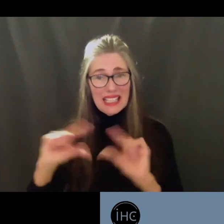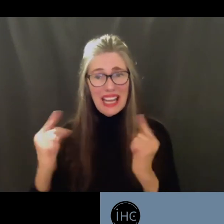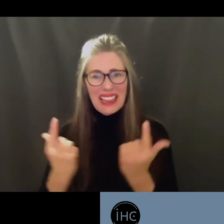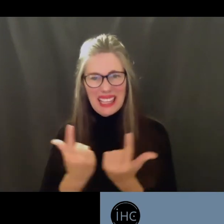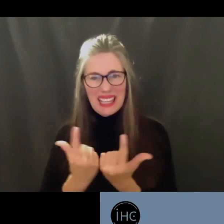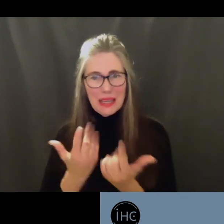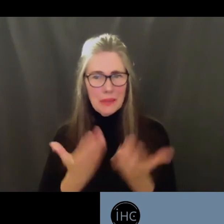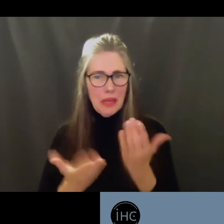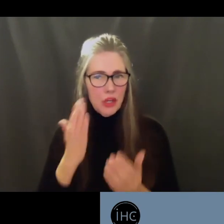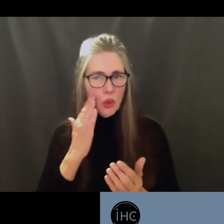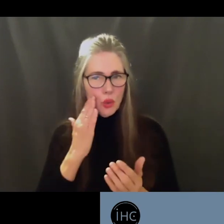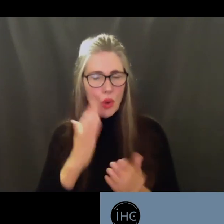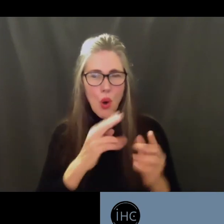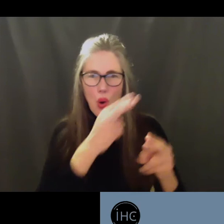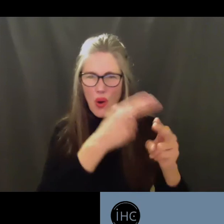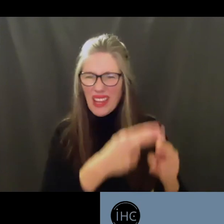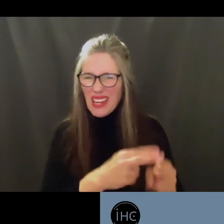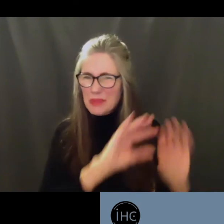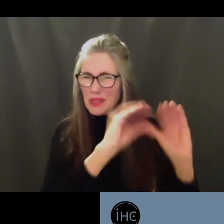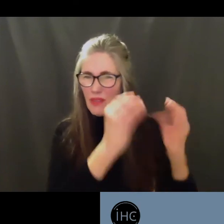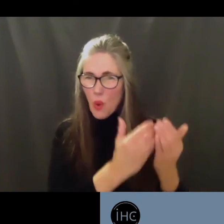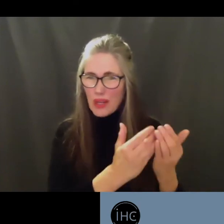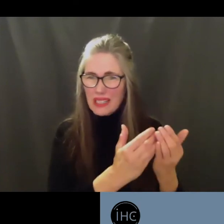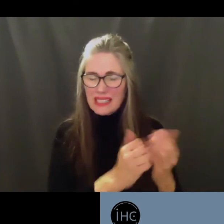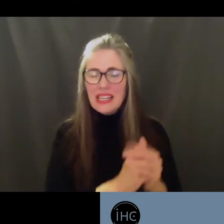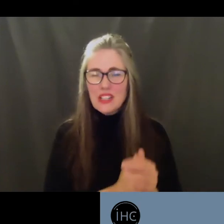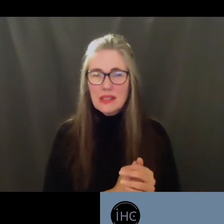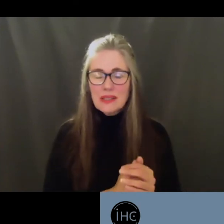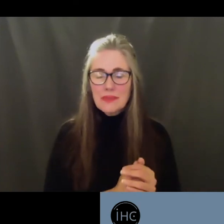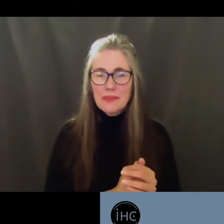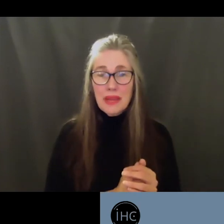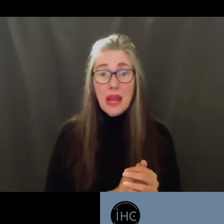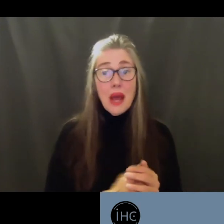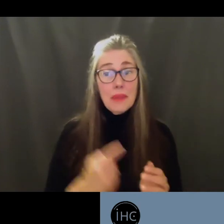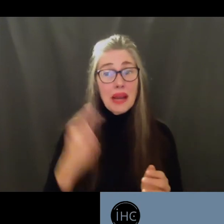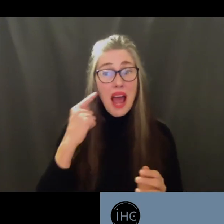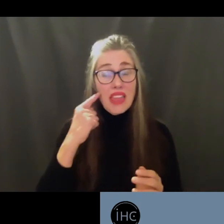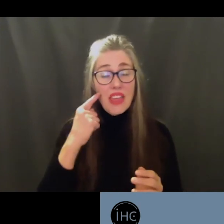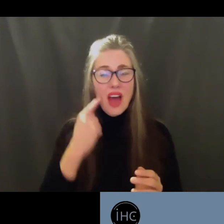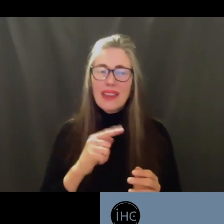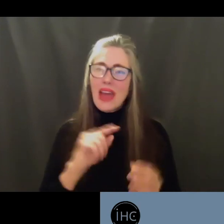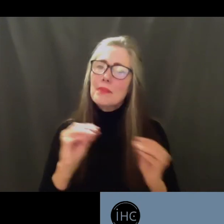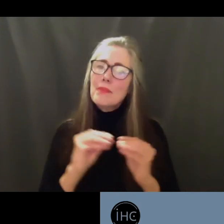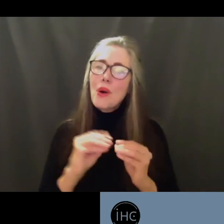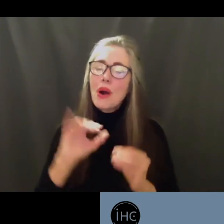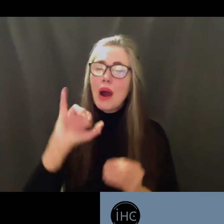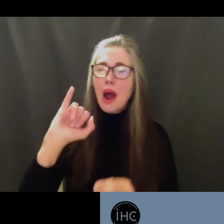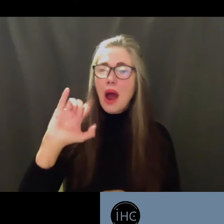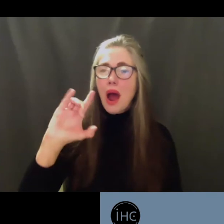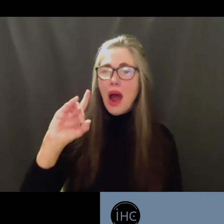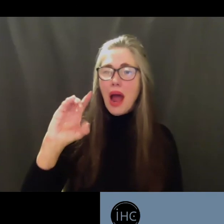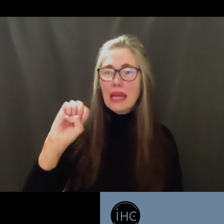know, some left, some right, but I chose to consider it as an ideology that